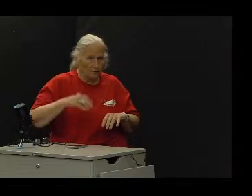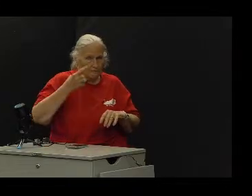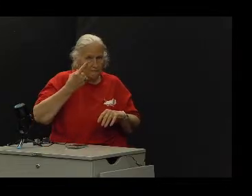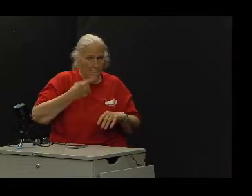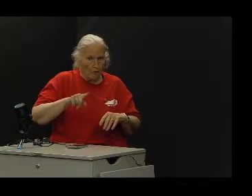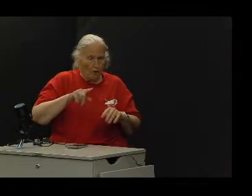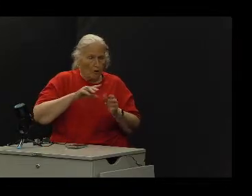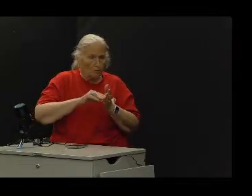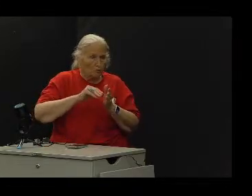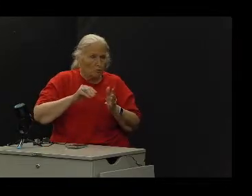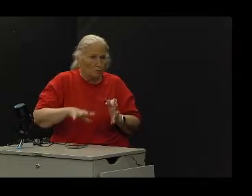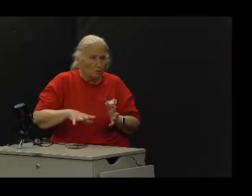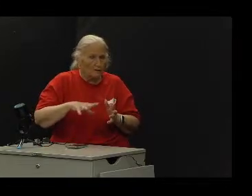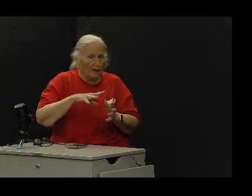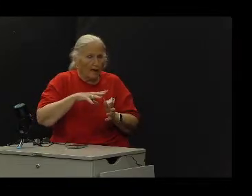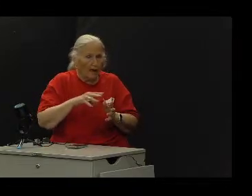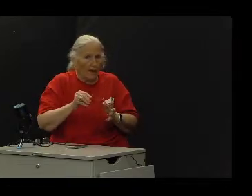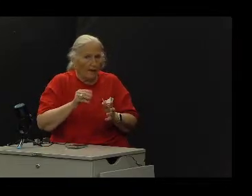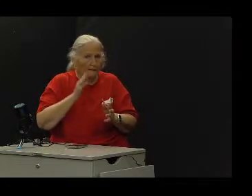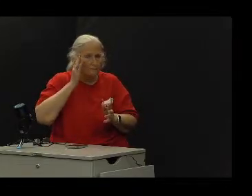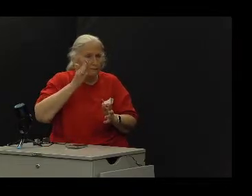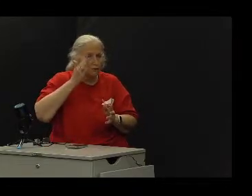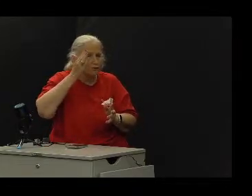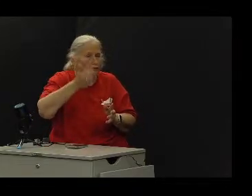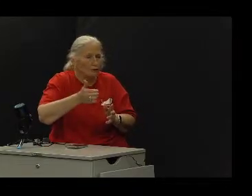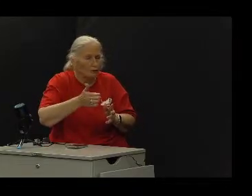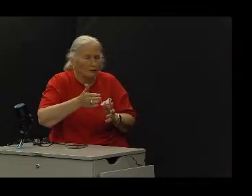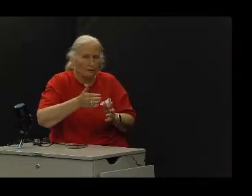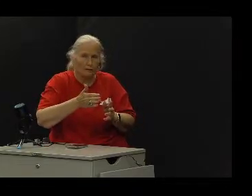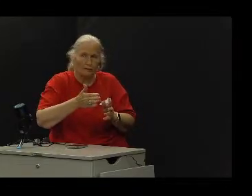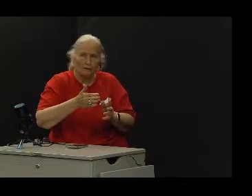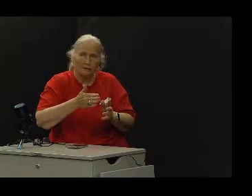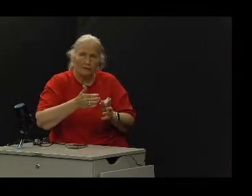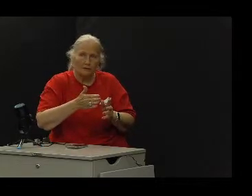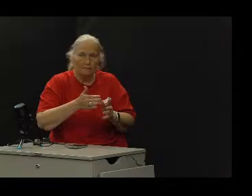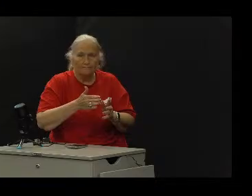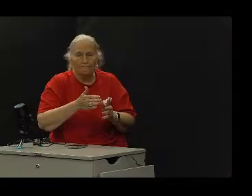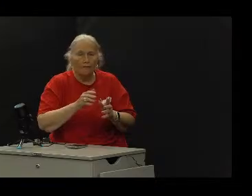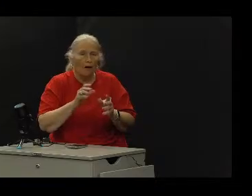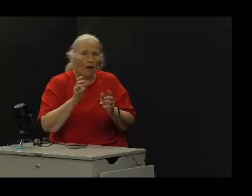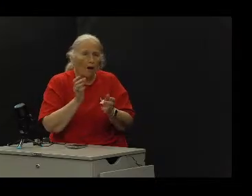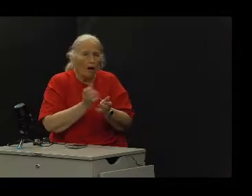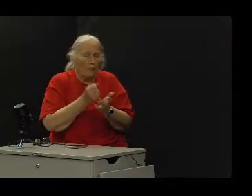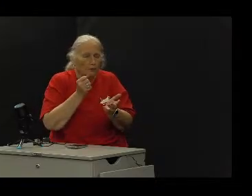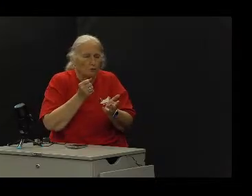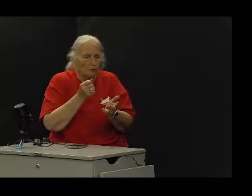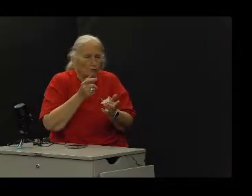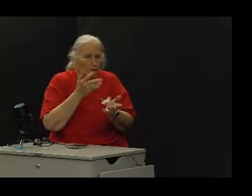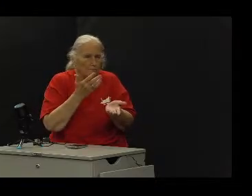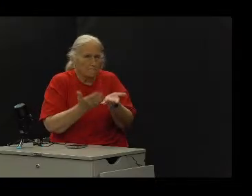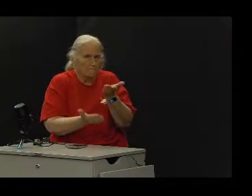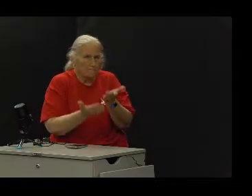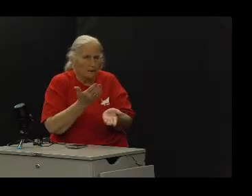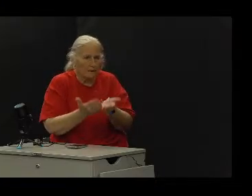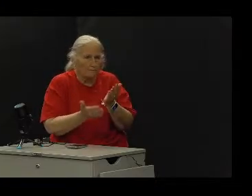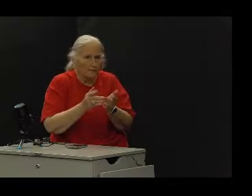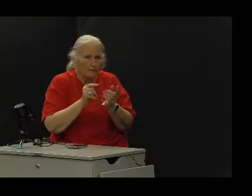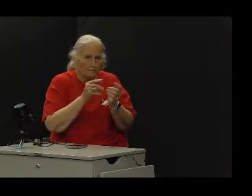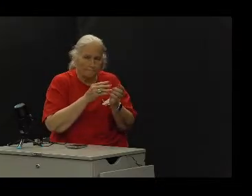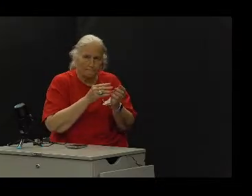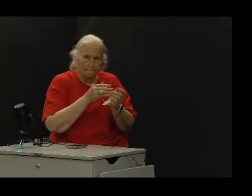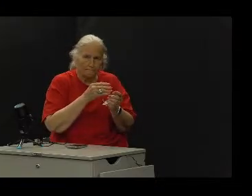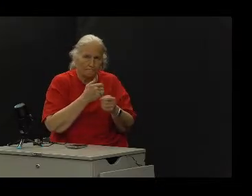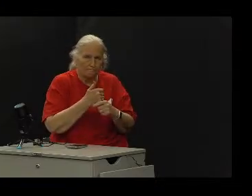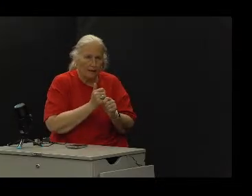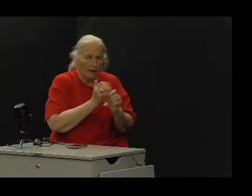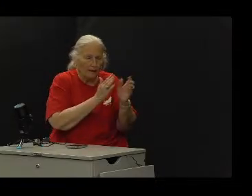And I know that those would be a huge benefit for the students we have here on campus, and even for those in the future. It could